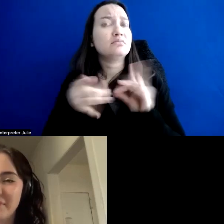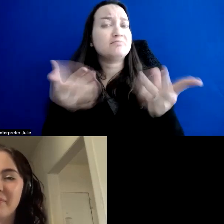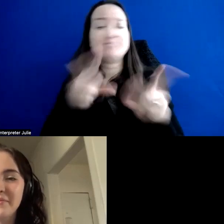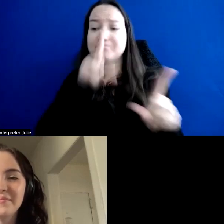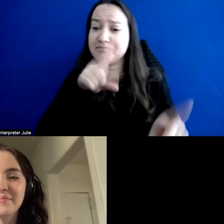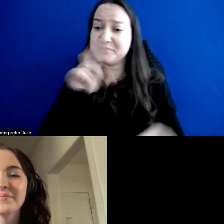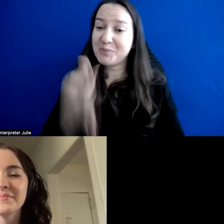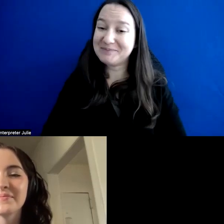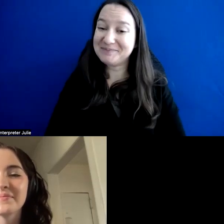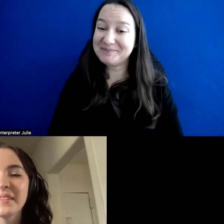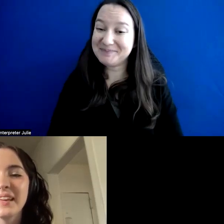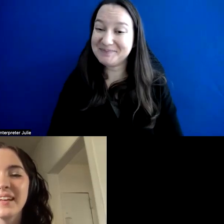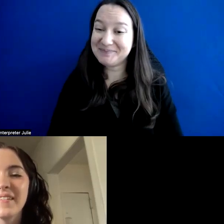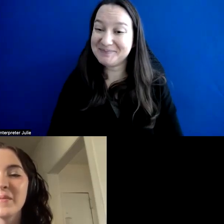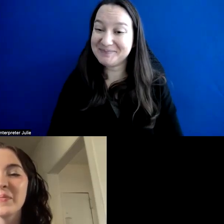to your question.